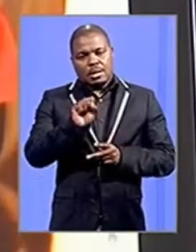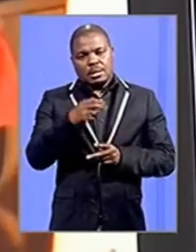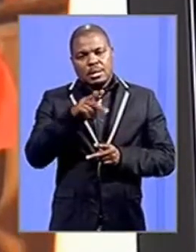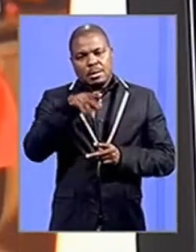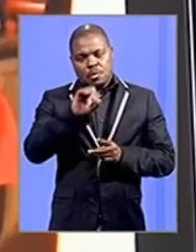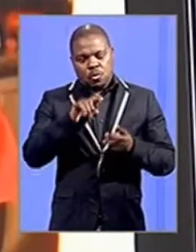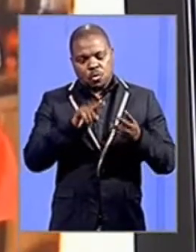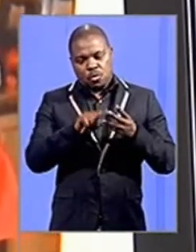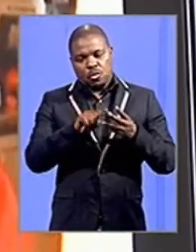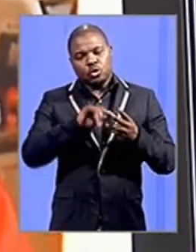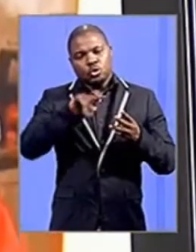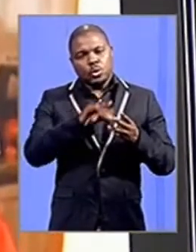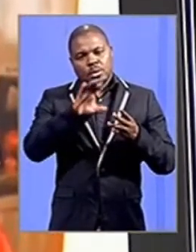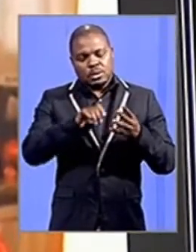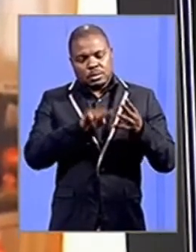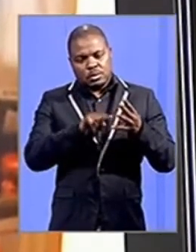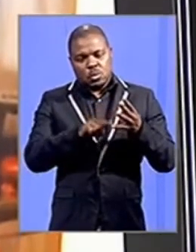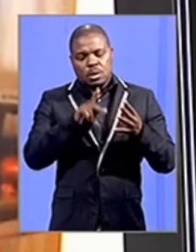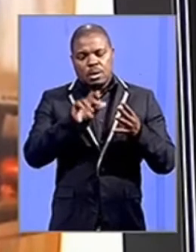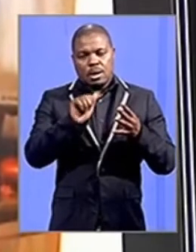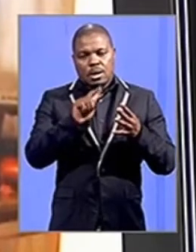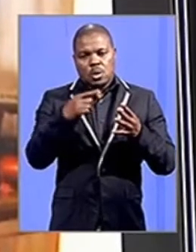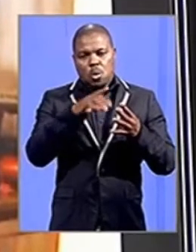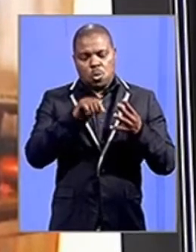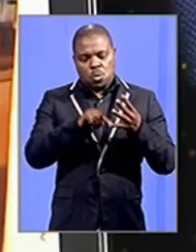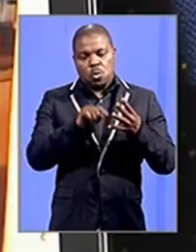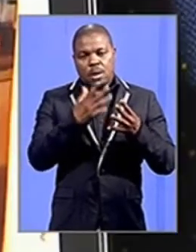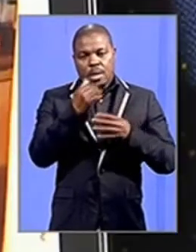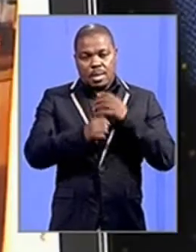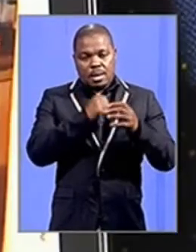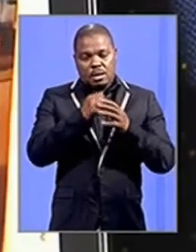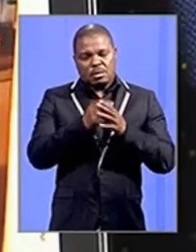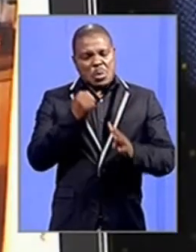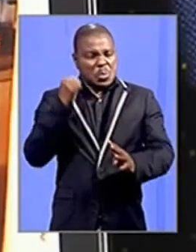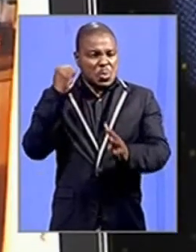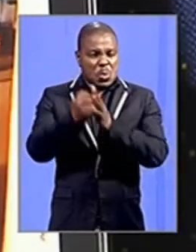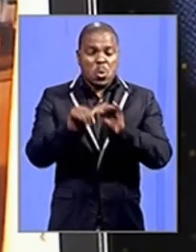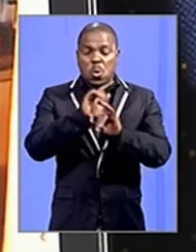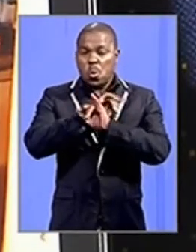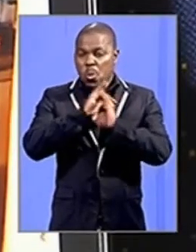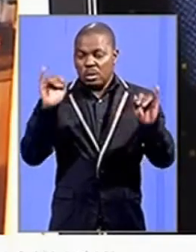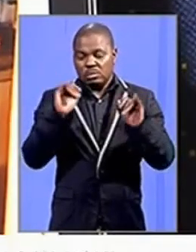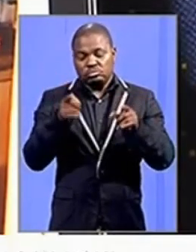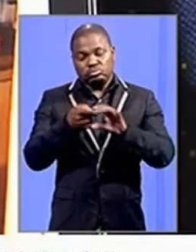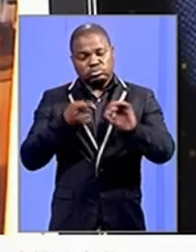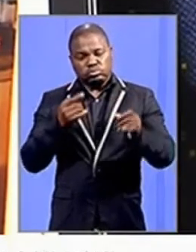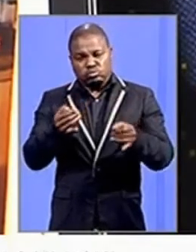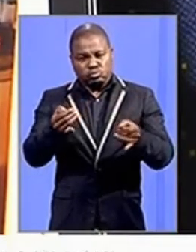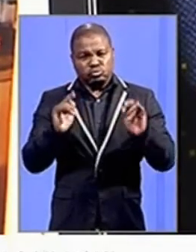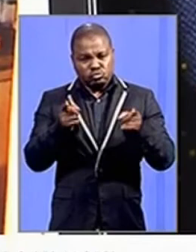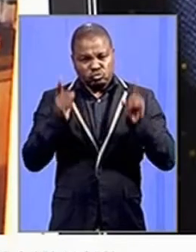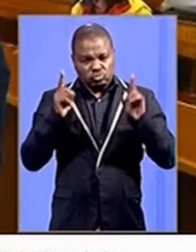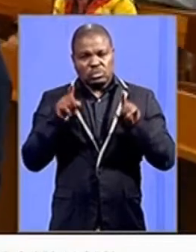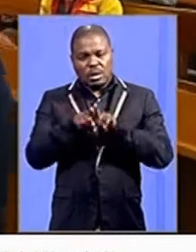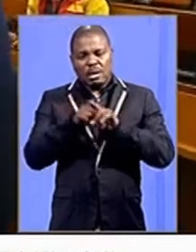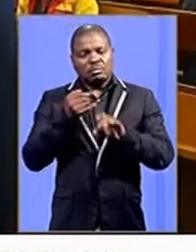5, Joyce wa mengwaga e 7 le Katlego wa mengwaga e 9 ba bolailwe sehlogo ka sebetša se bogale seo go dumelwago e ka bang